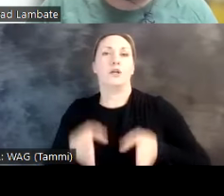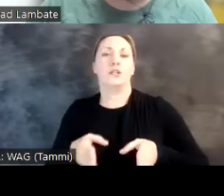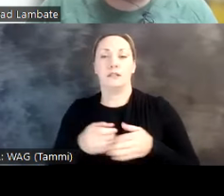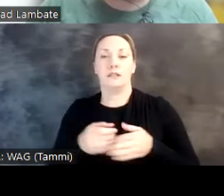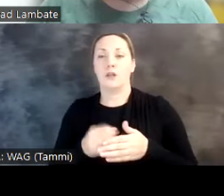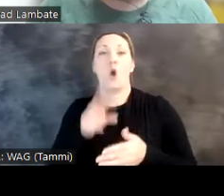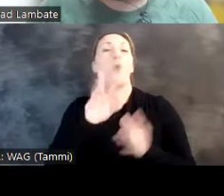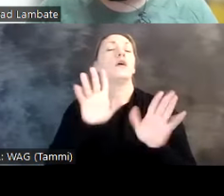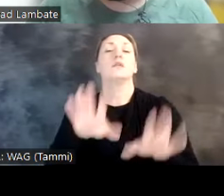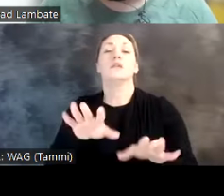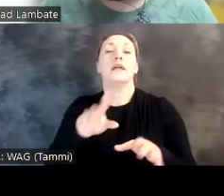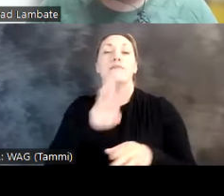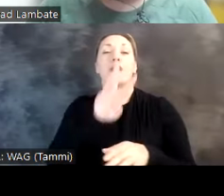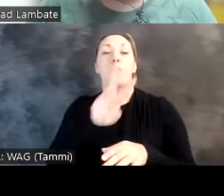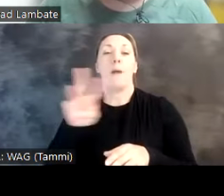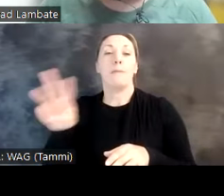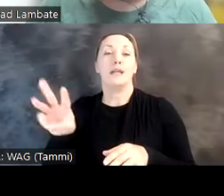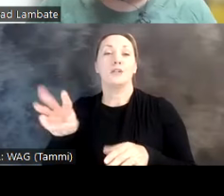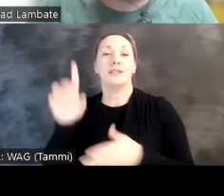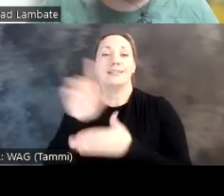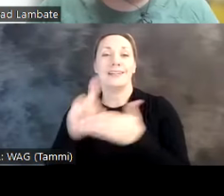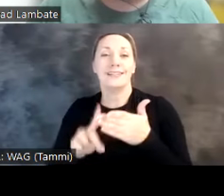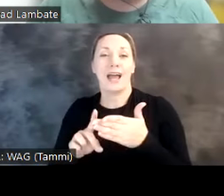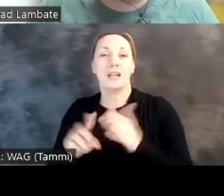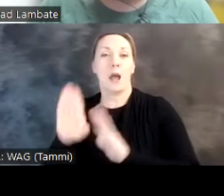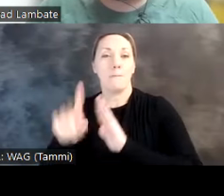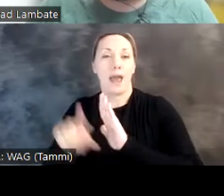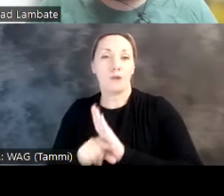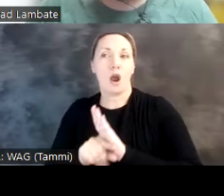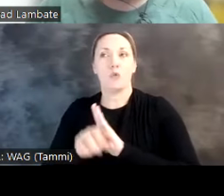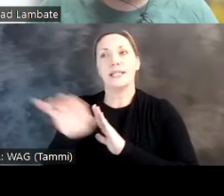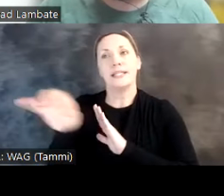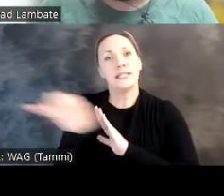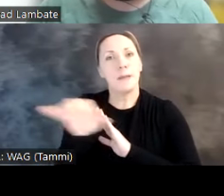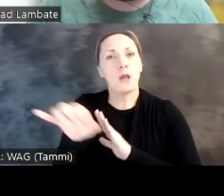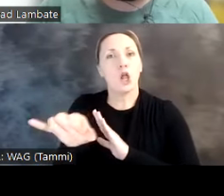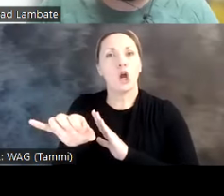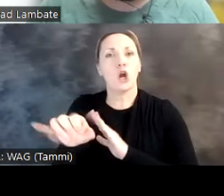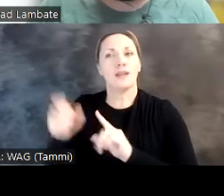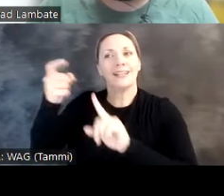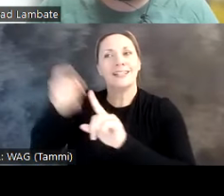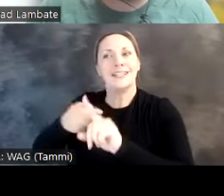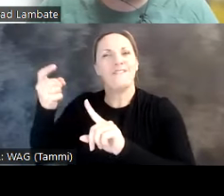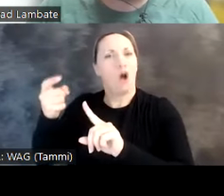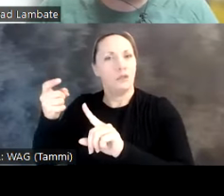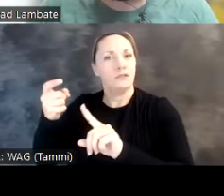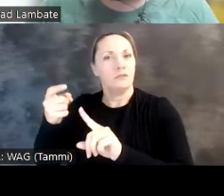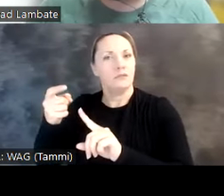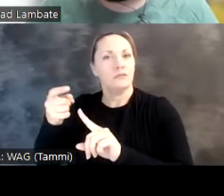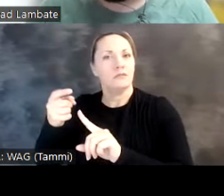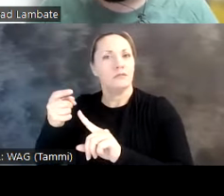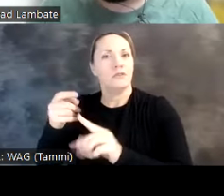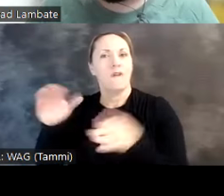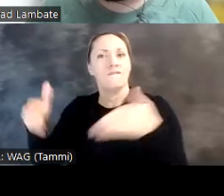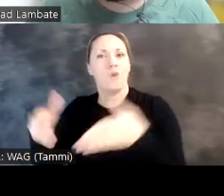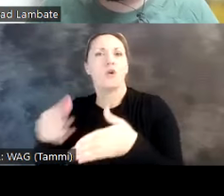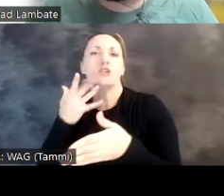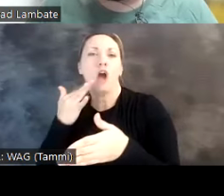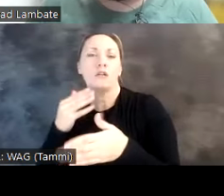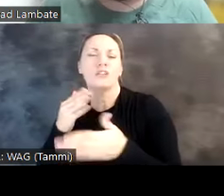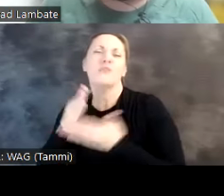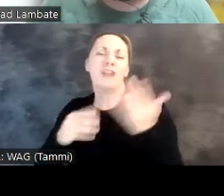web page which is designed and the background is similar to what the default focus color is. So in certain